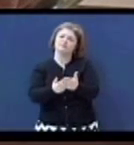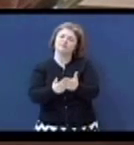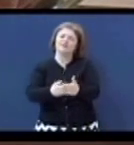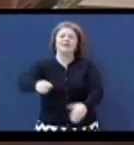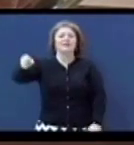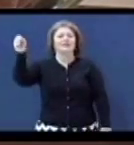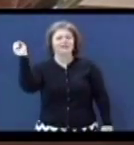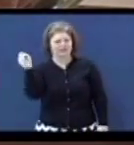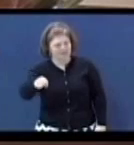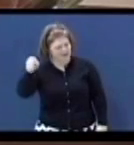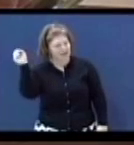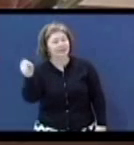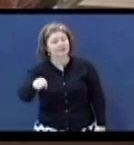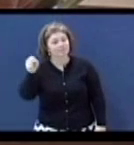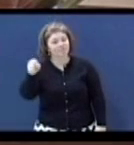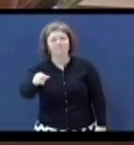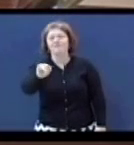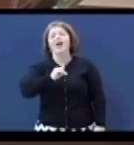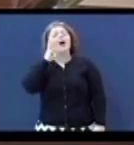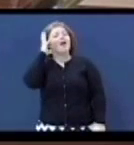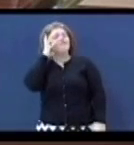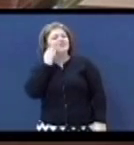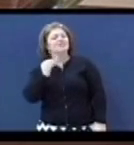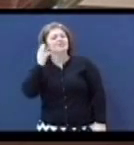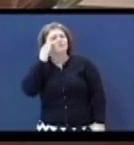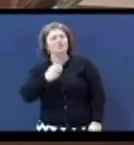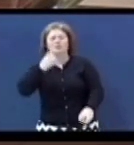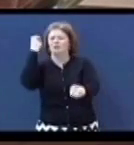Sure, I've had my share of hard